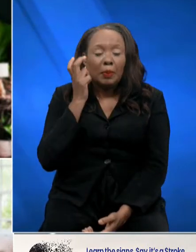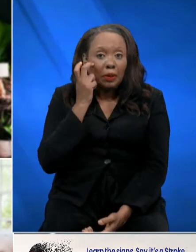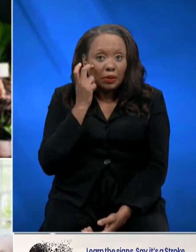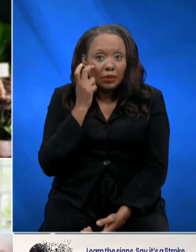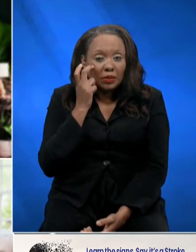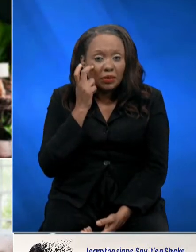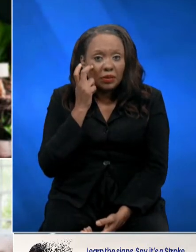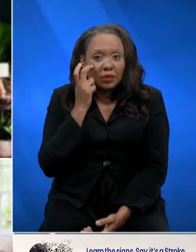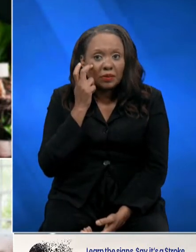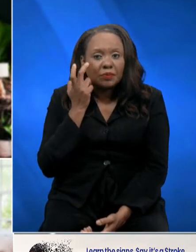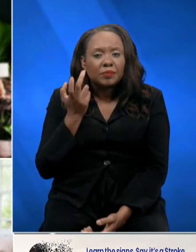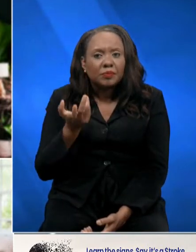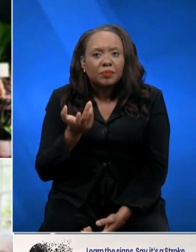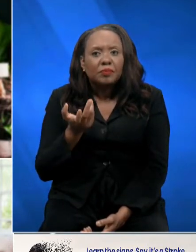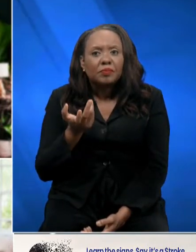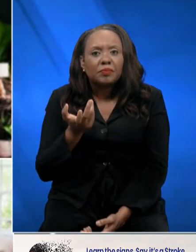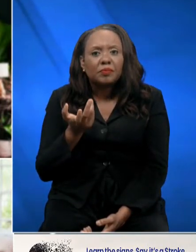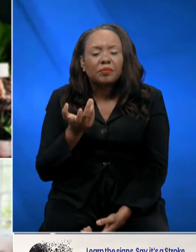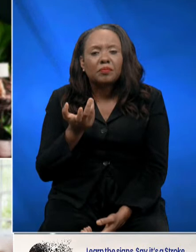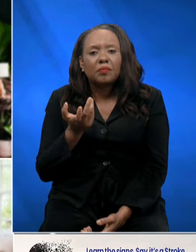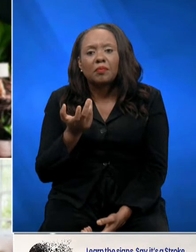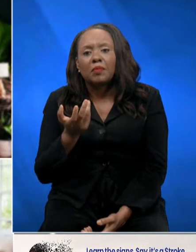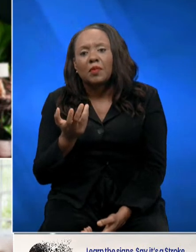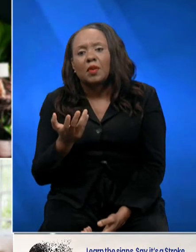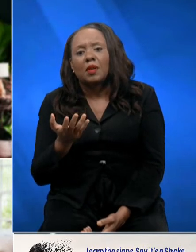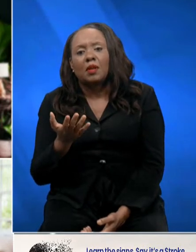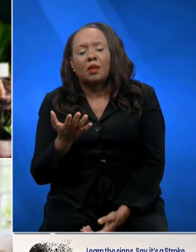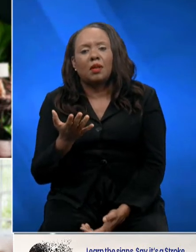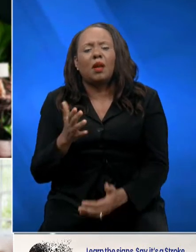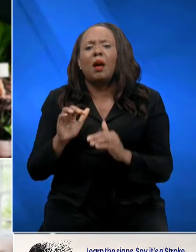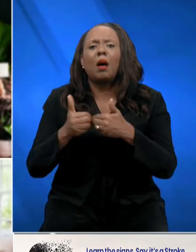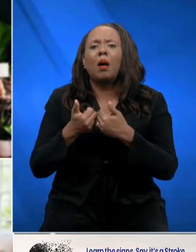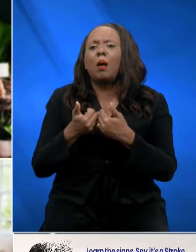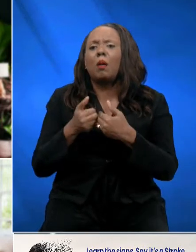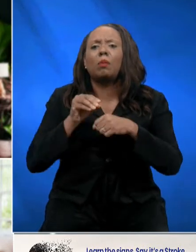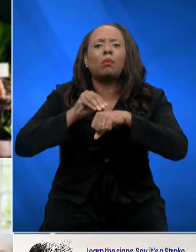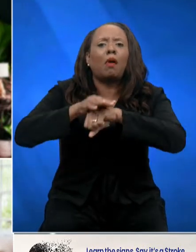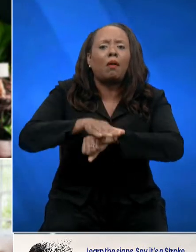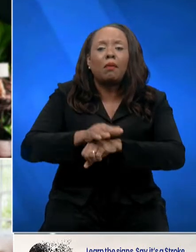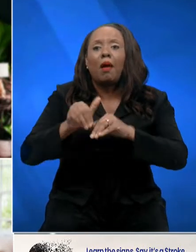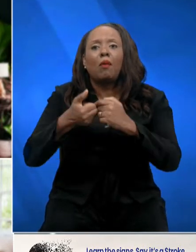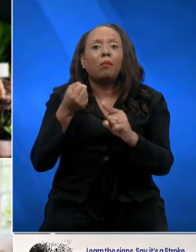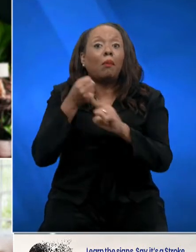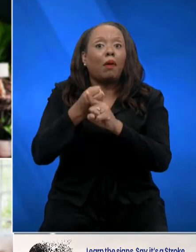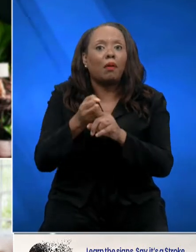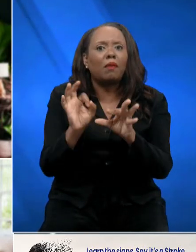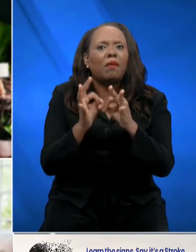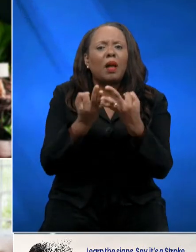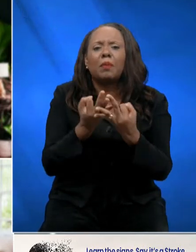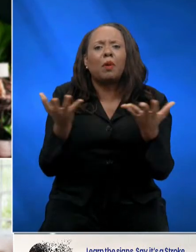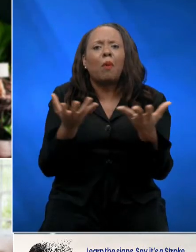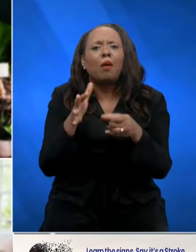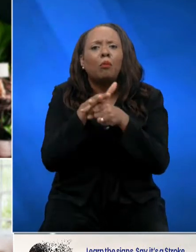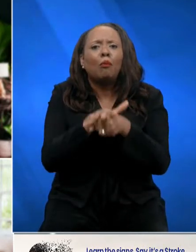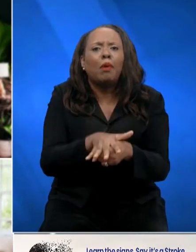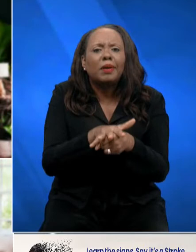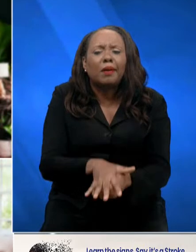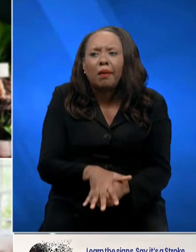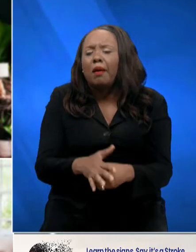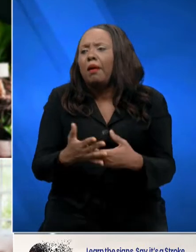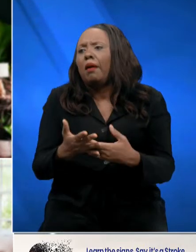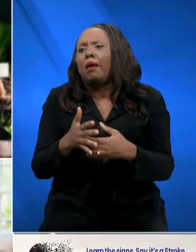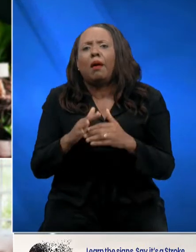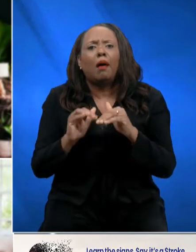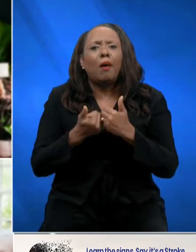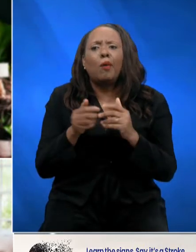blindness, create on the person and on the family? What are you all seeing as psychiatrists and psychologists in this